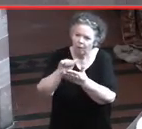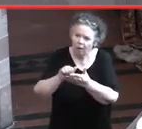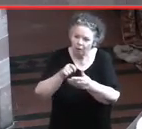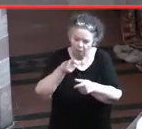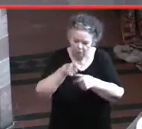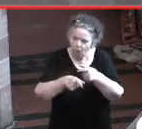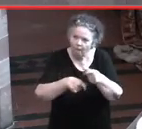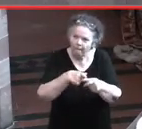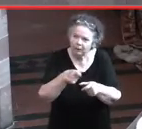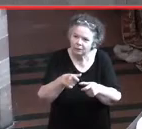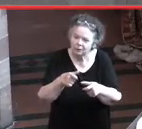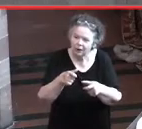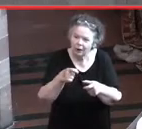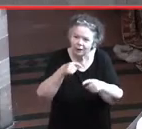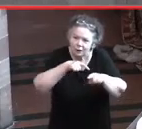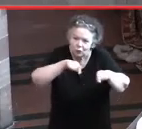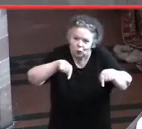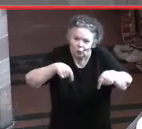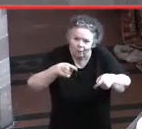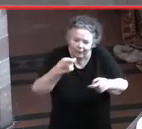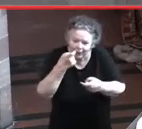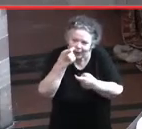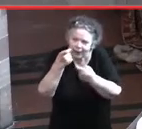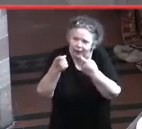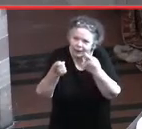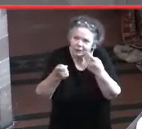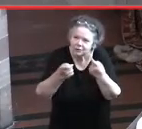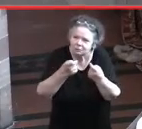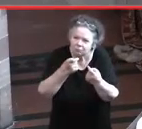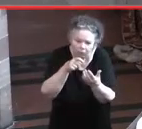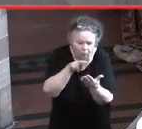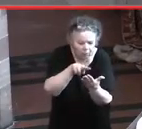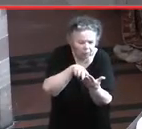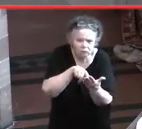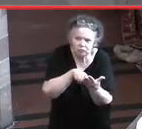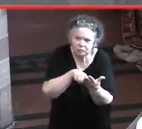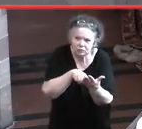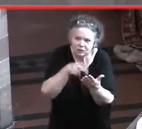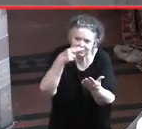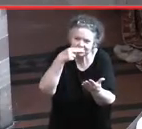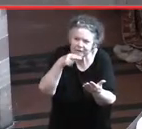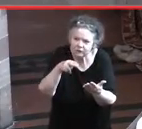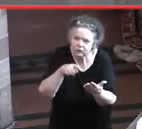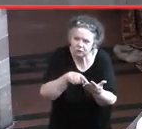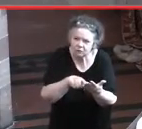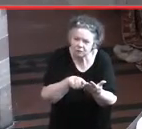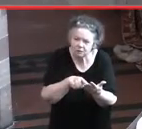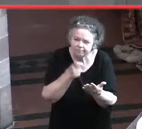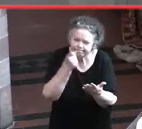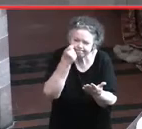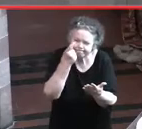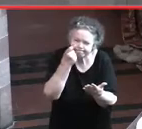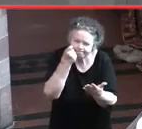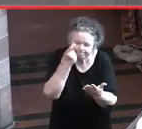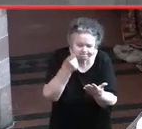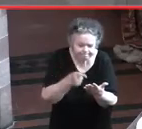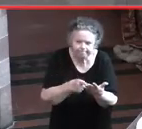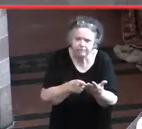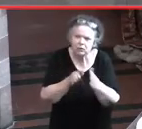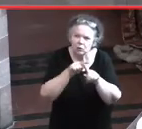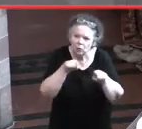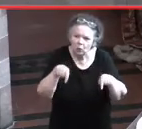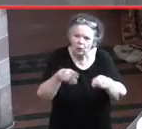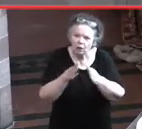And as we explore and search your scriptures this afternoon, we pray that